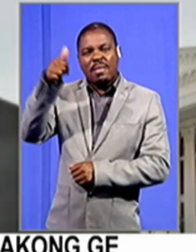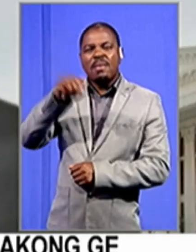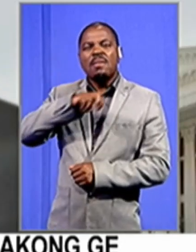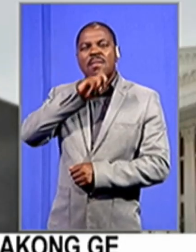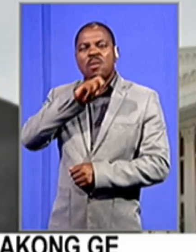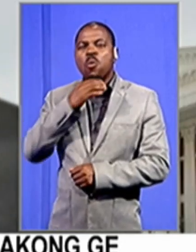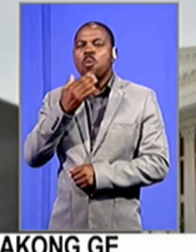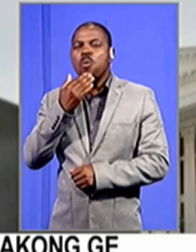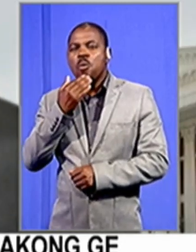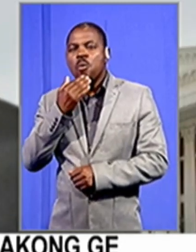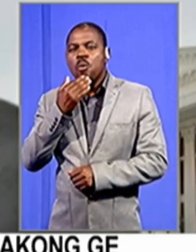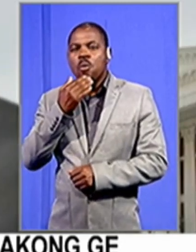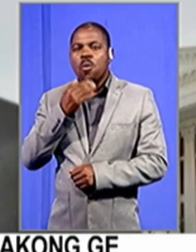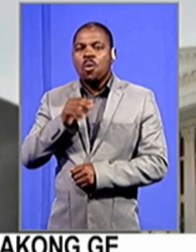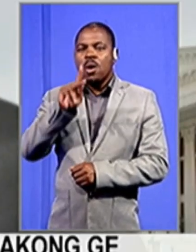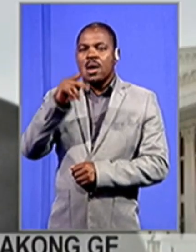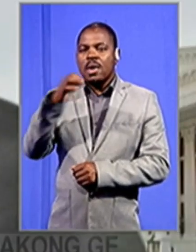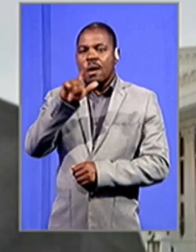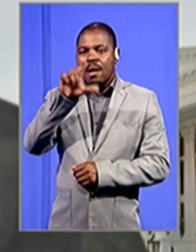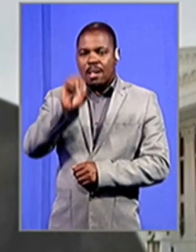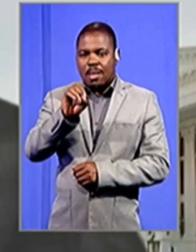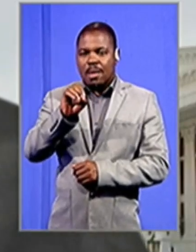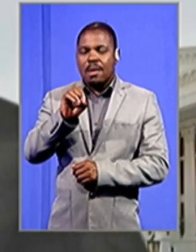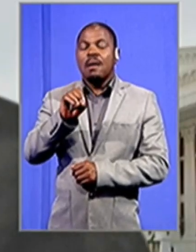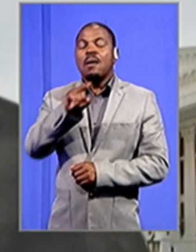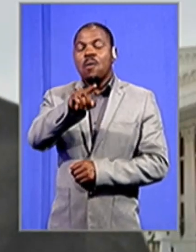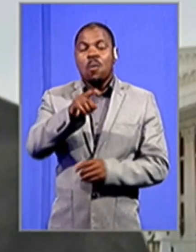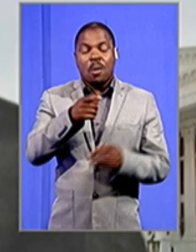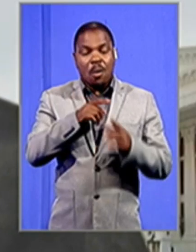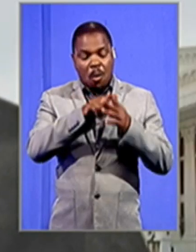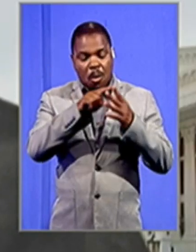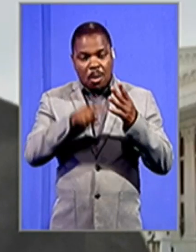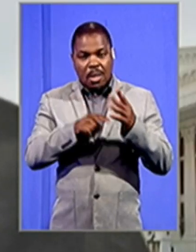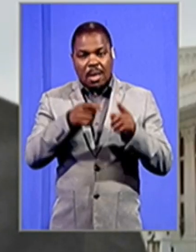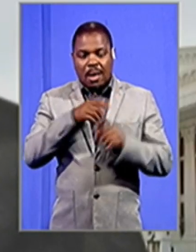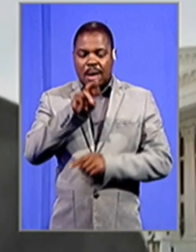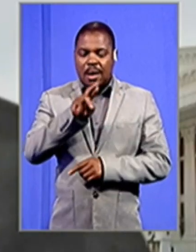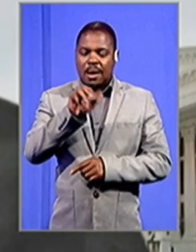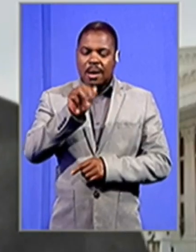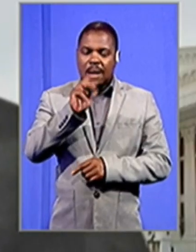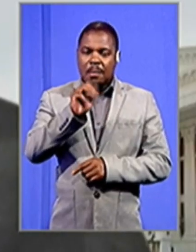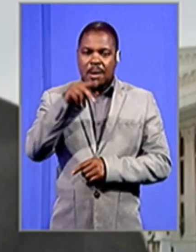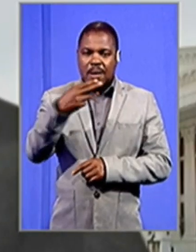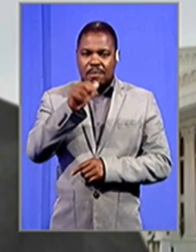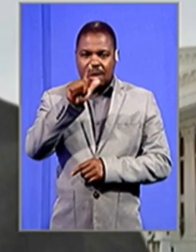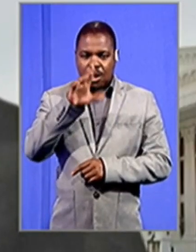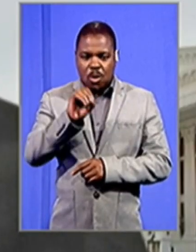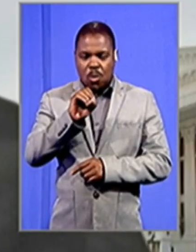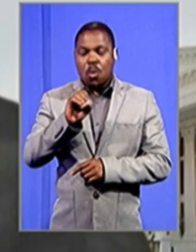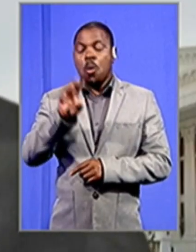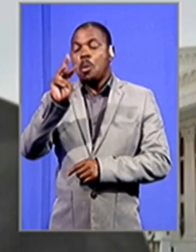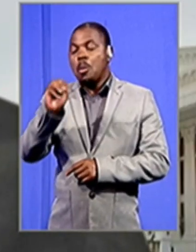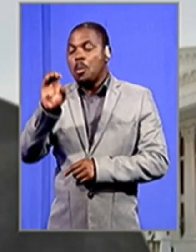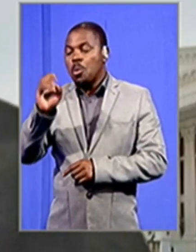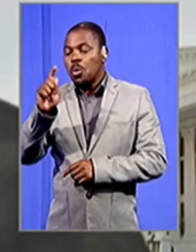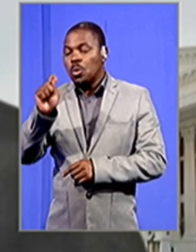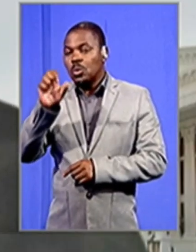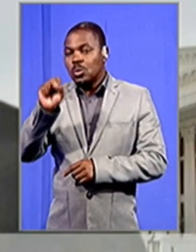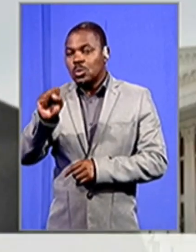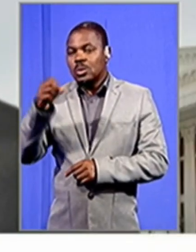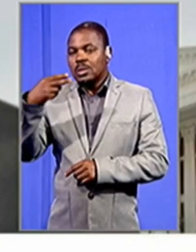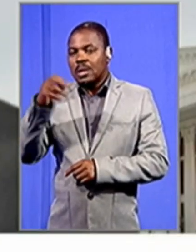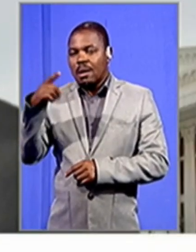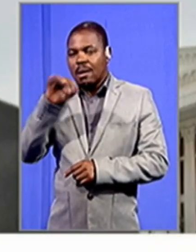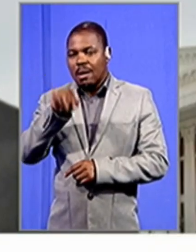Khiale wa Lebjeng mosadi wa balobedu ba mokoto ba Ramaphalo ba Motshekga ba na kolobe le